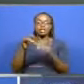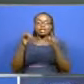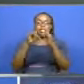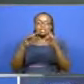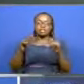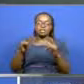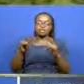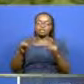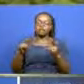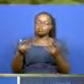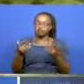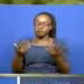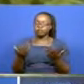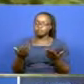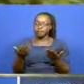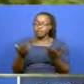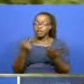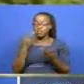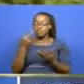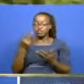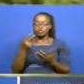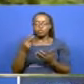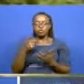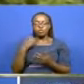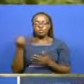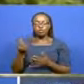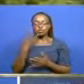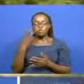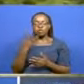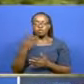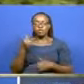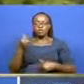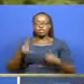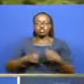views, and we've had a great time.